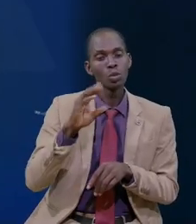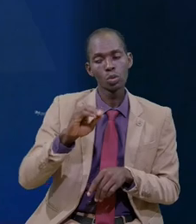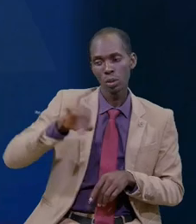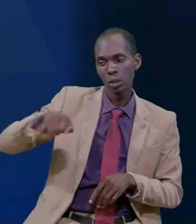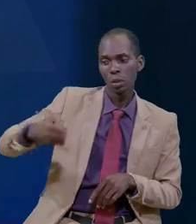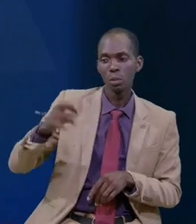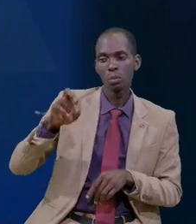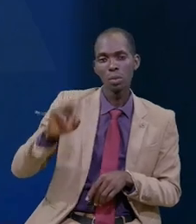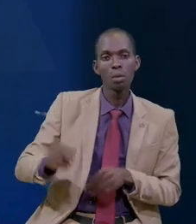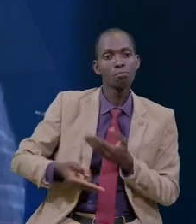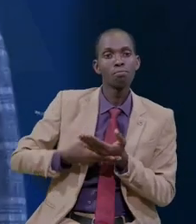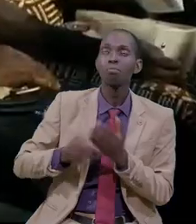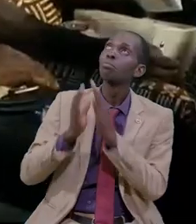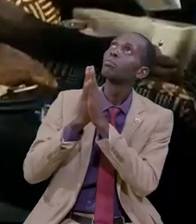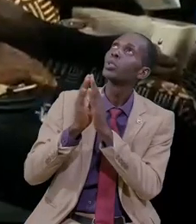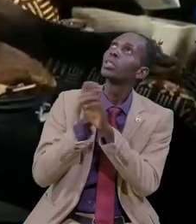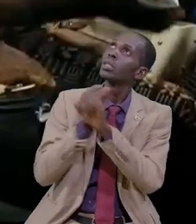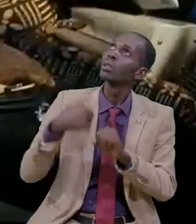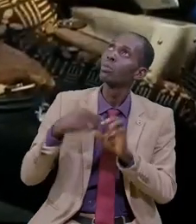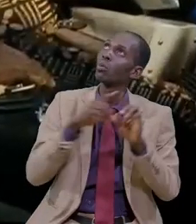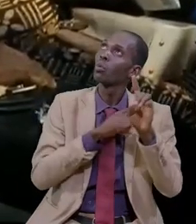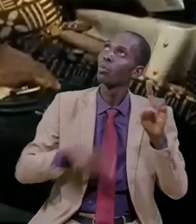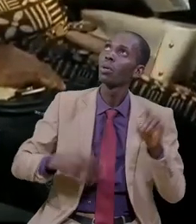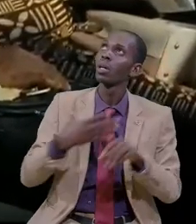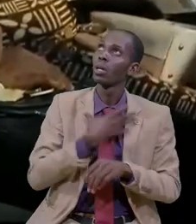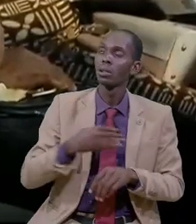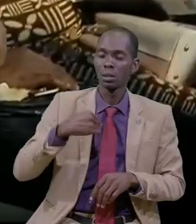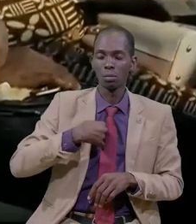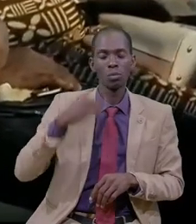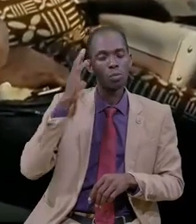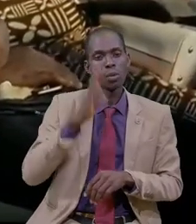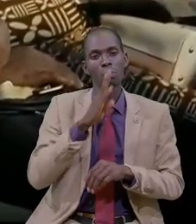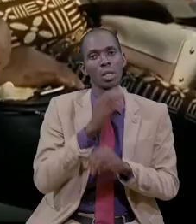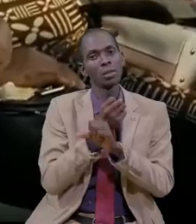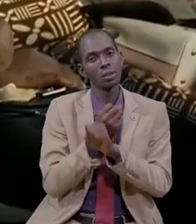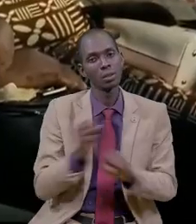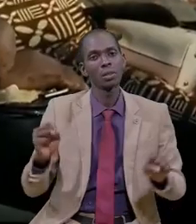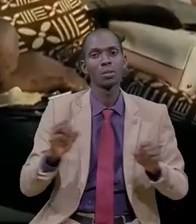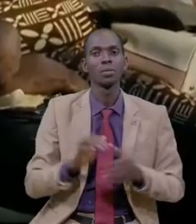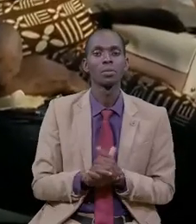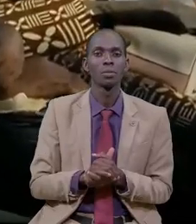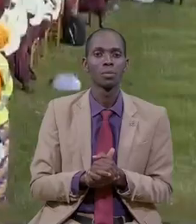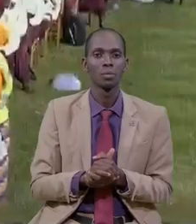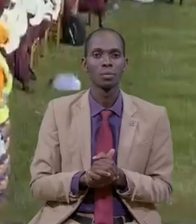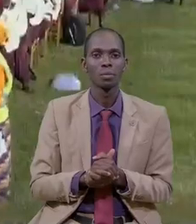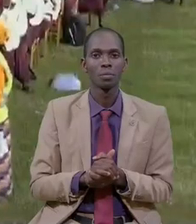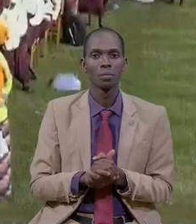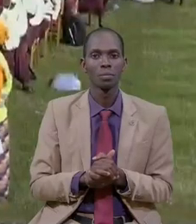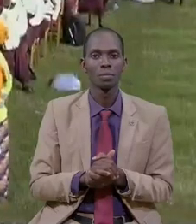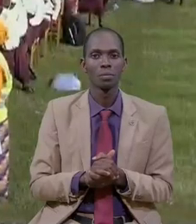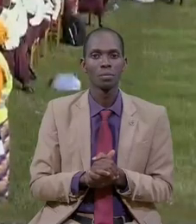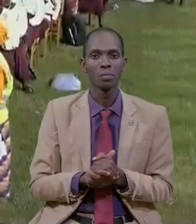O Lord, and I shall be saved. Peu importe ton niveau de détermination, aucun homme ne peut se sauver donc du